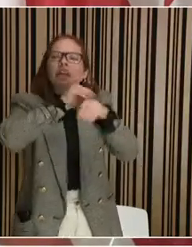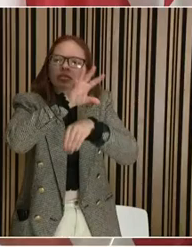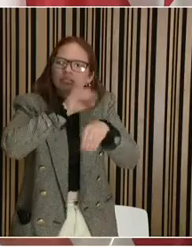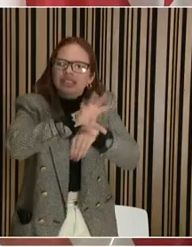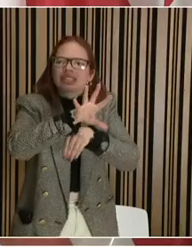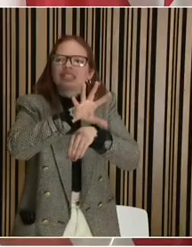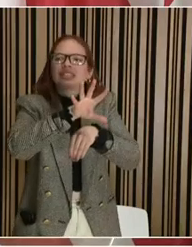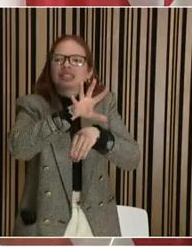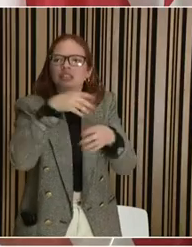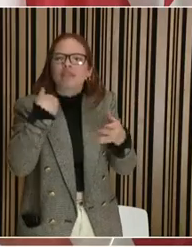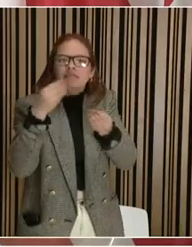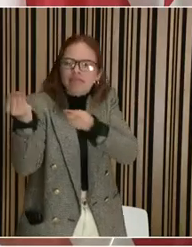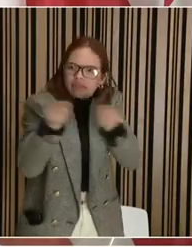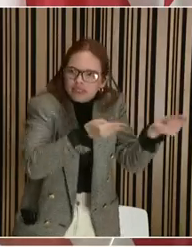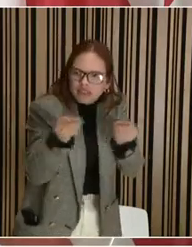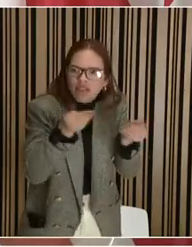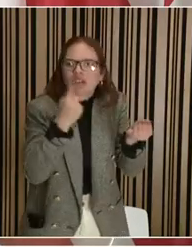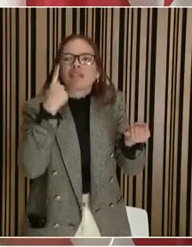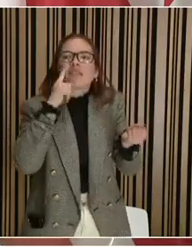OAG, and